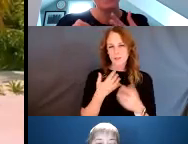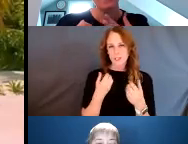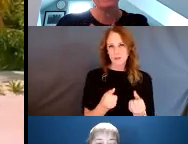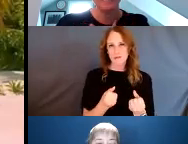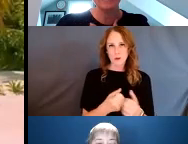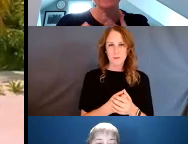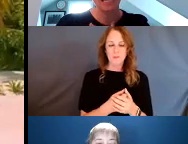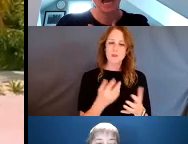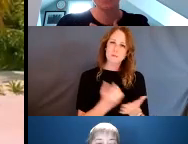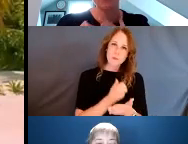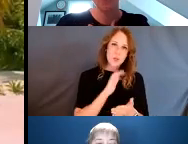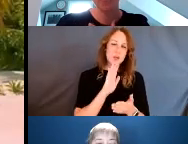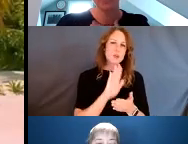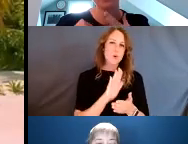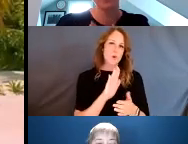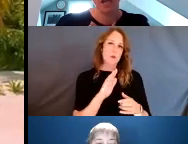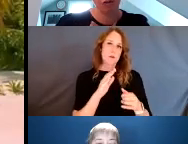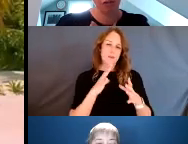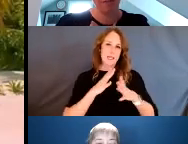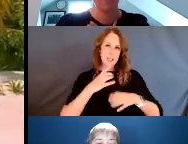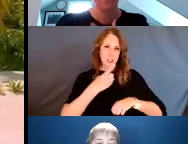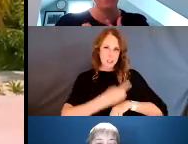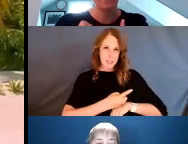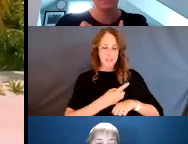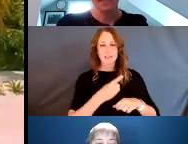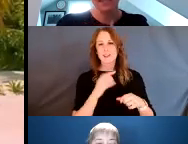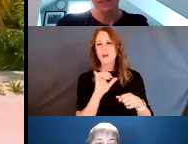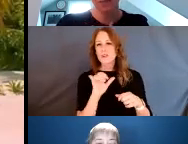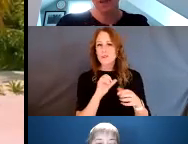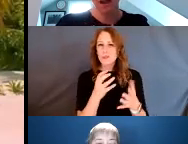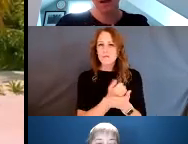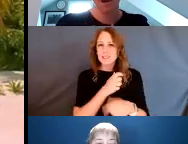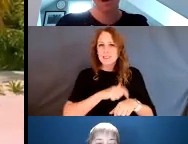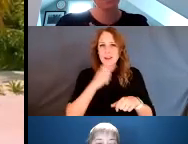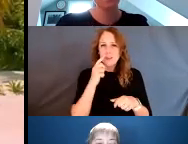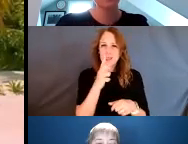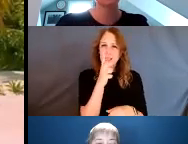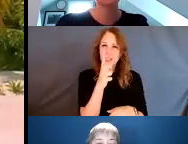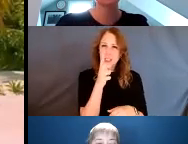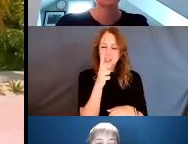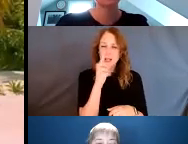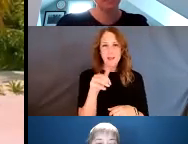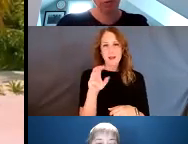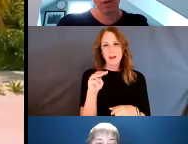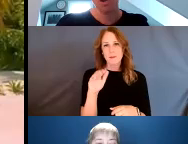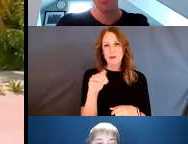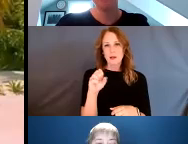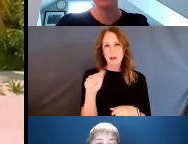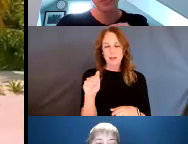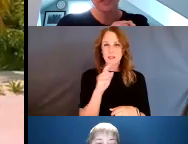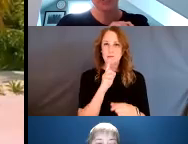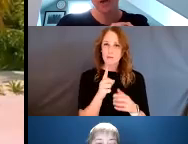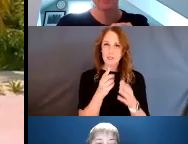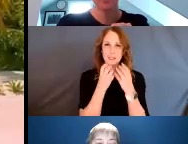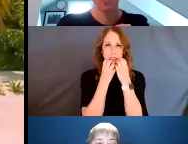days, and take time for your lunch. This is something that at MCASA is sacred.